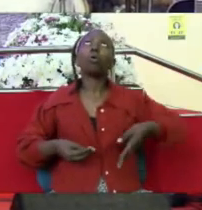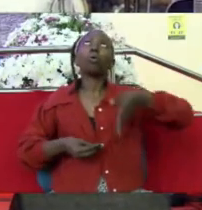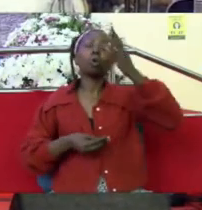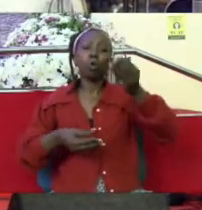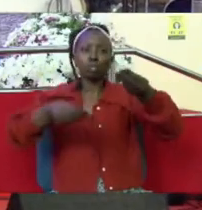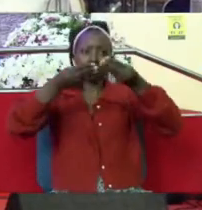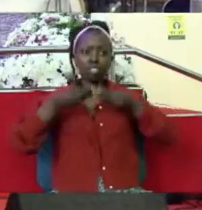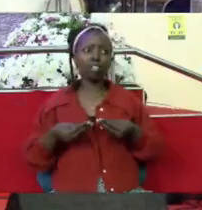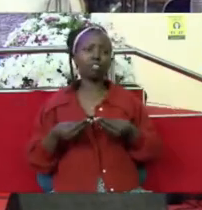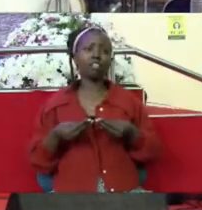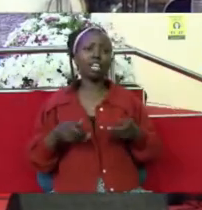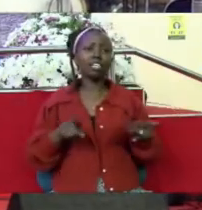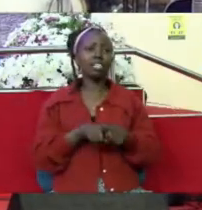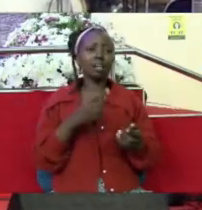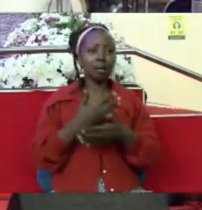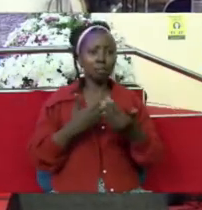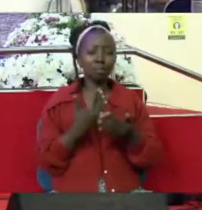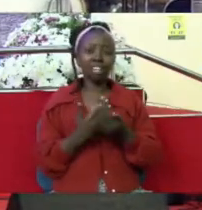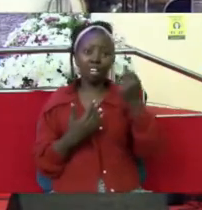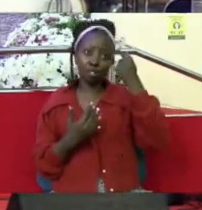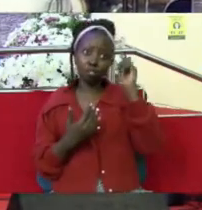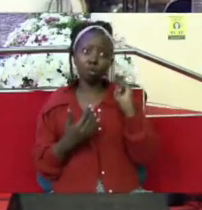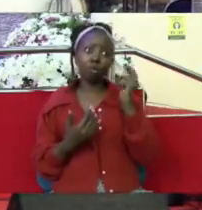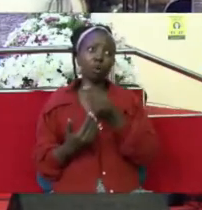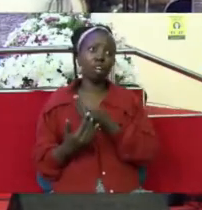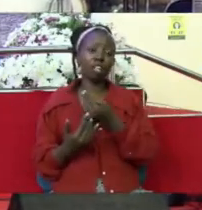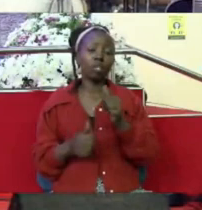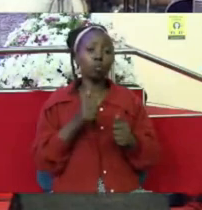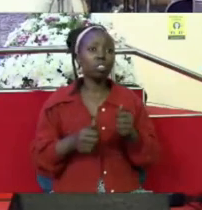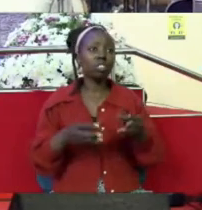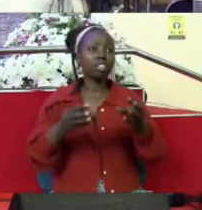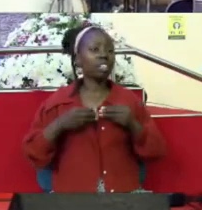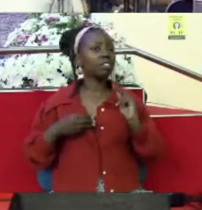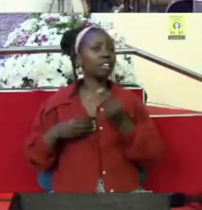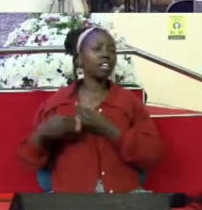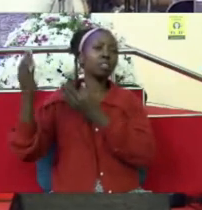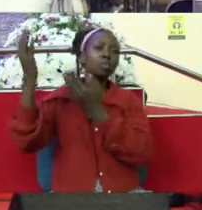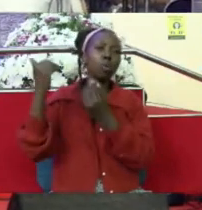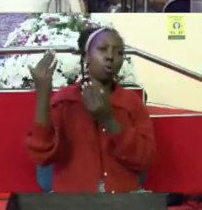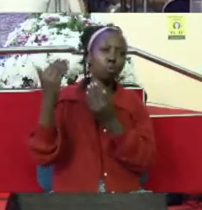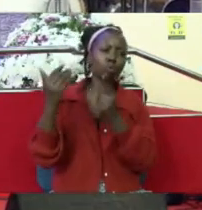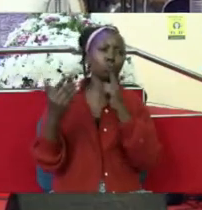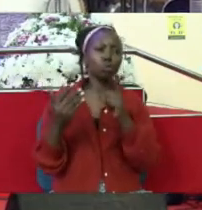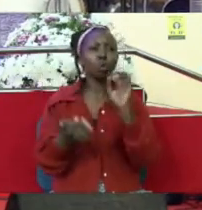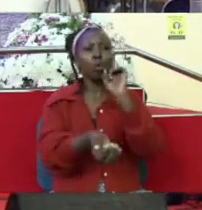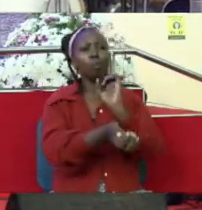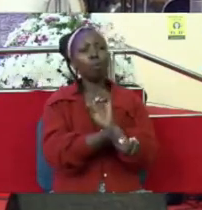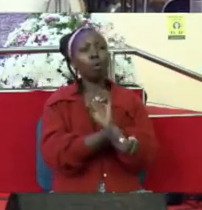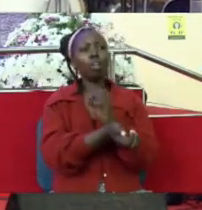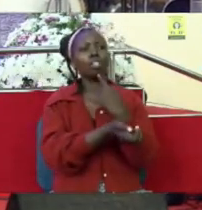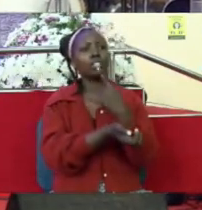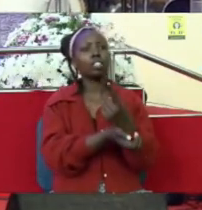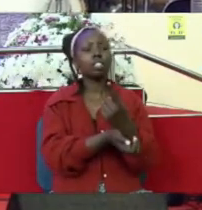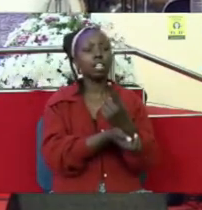Mungu anapeana. And cares for us. Na anatujali. And that brings us hope. Na hiyo inatupatia tumaini. And God does some of his greatest work when we